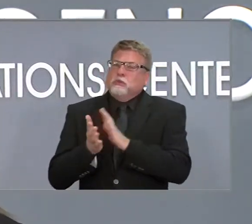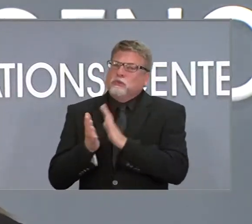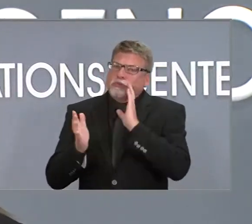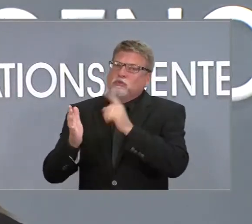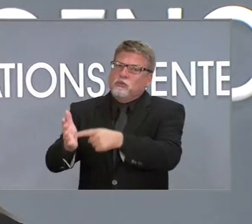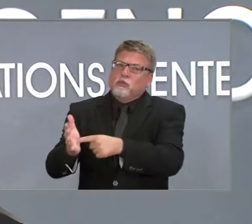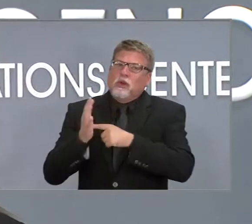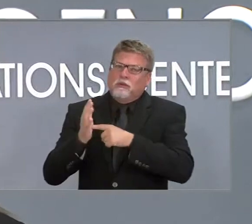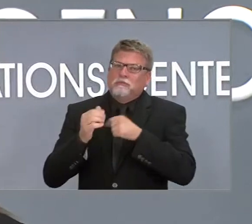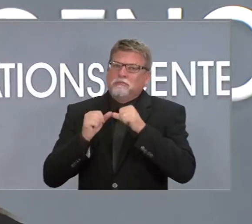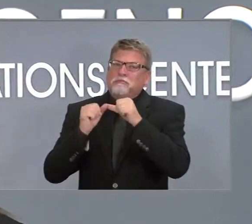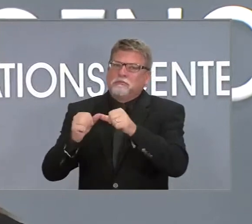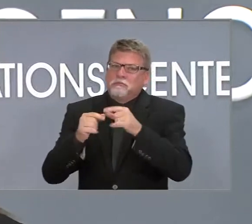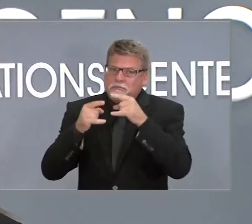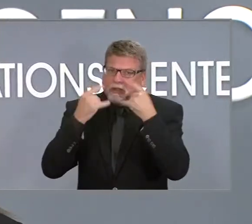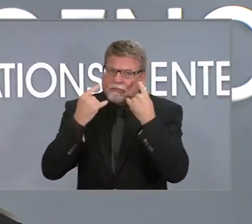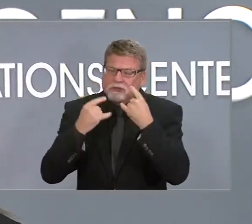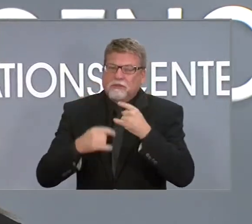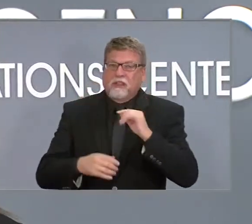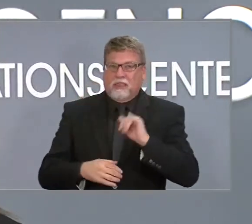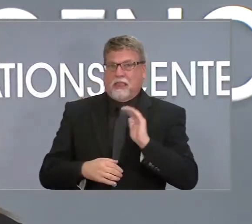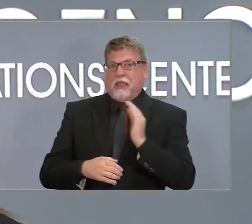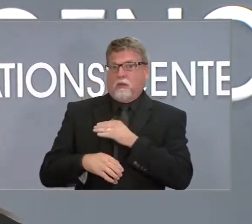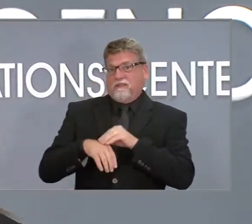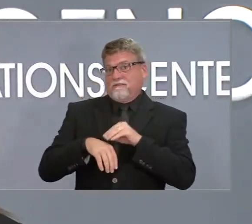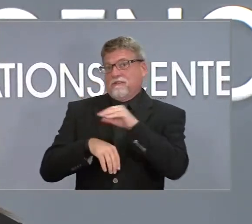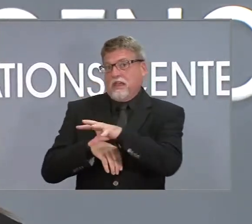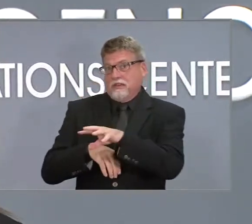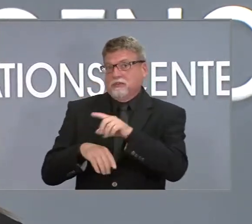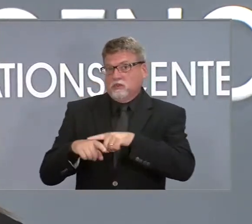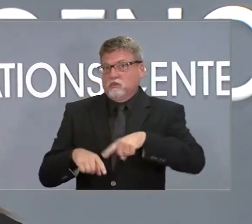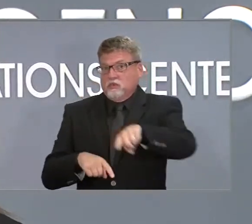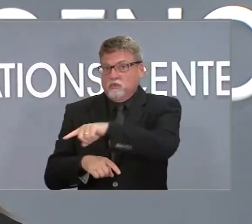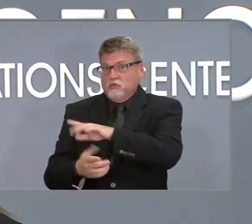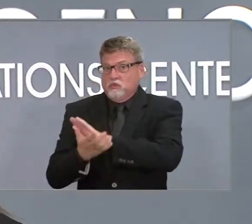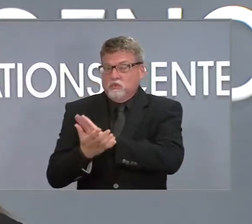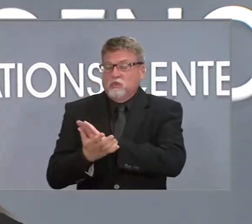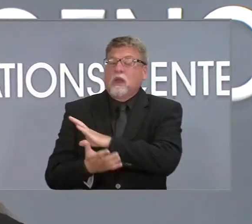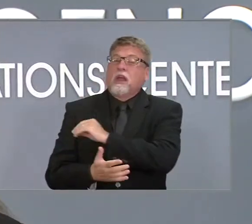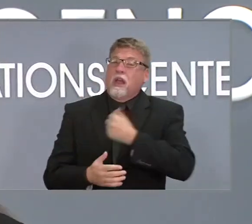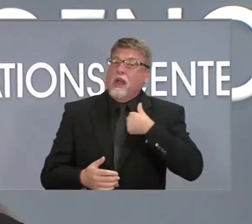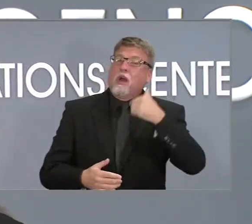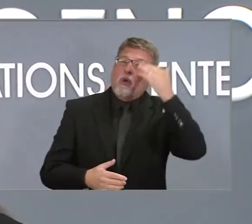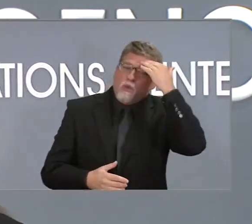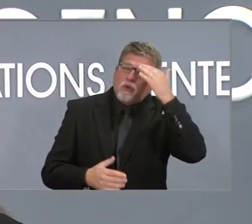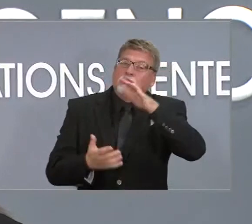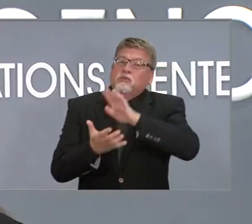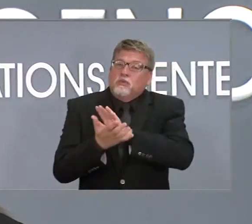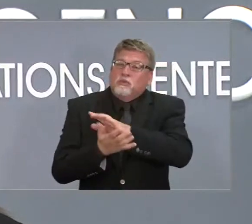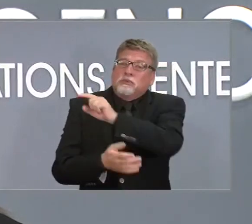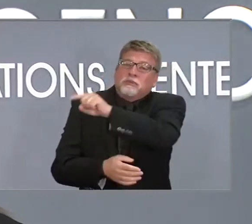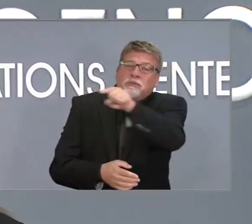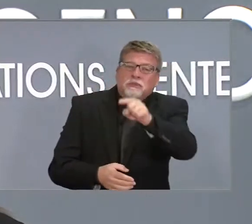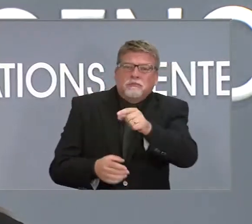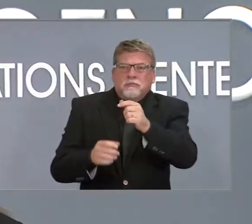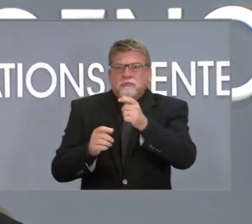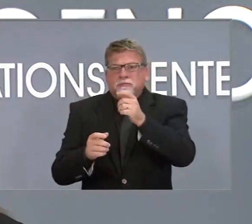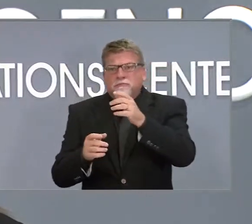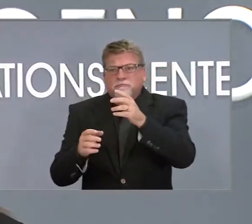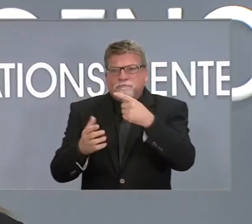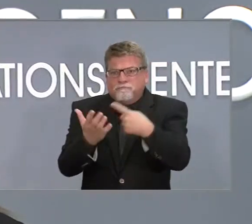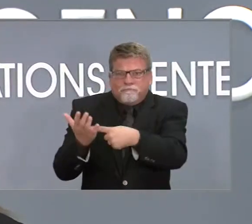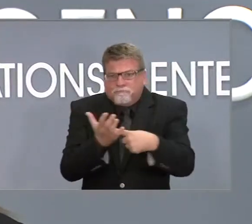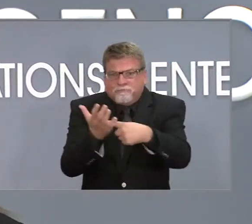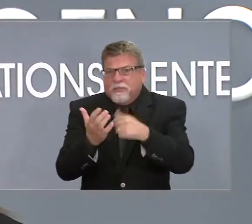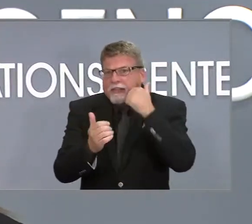the guidance we were giving. I know that school boards are looking at this month over month, and we want to make sure that they know that they really need to be keeping that mask